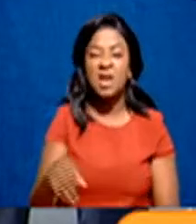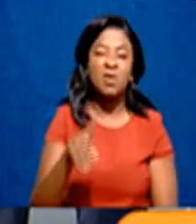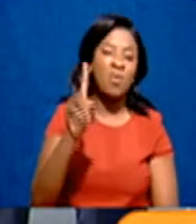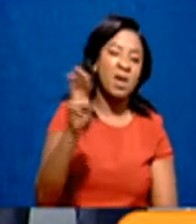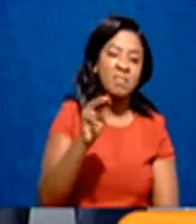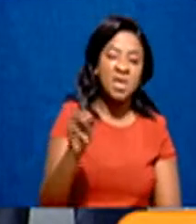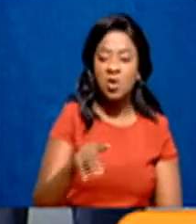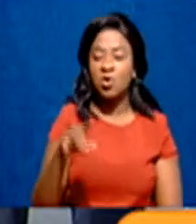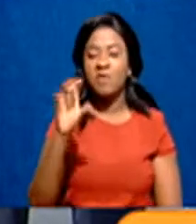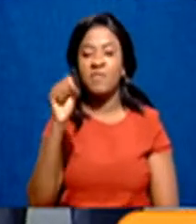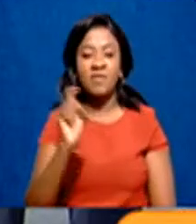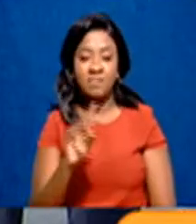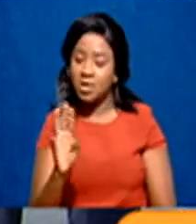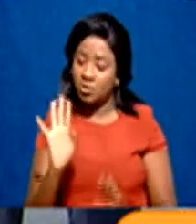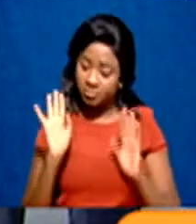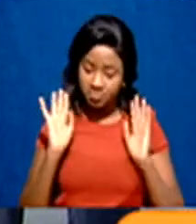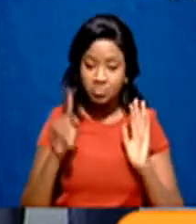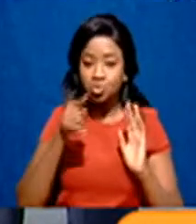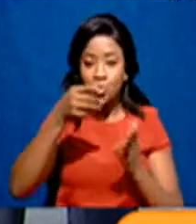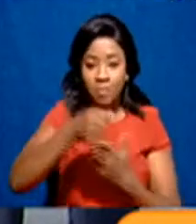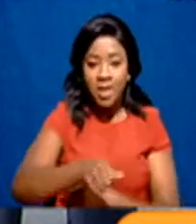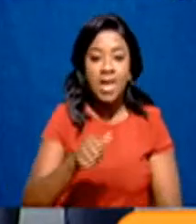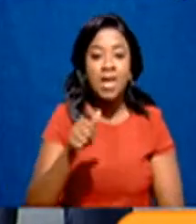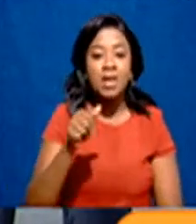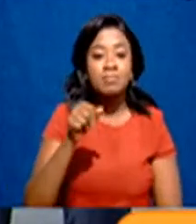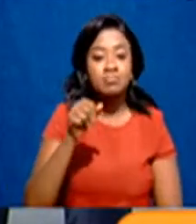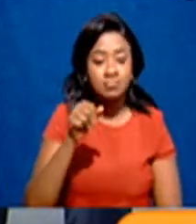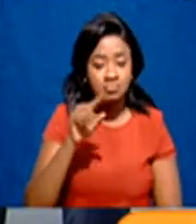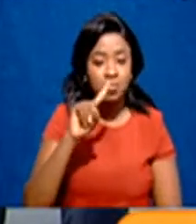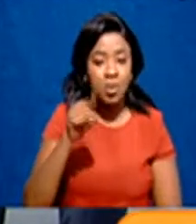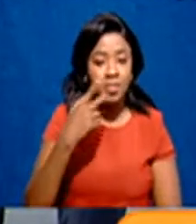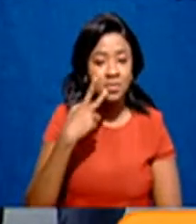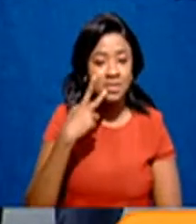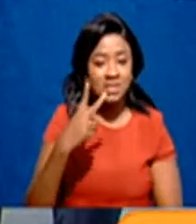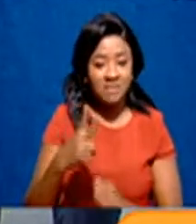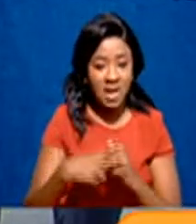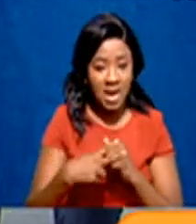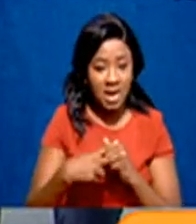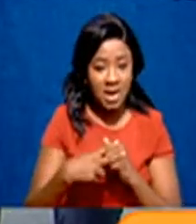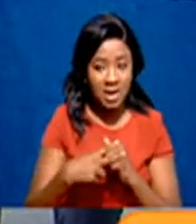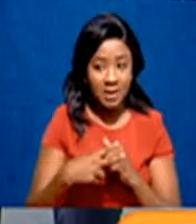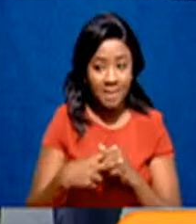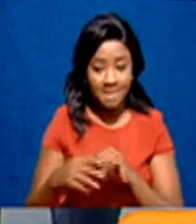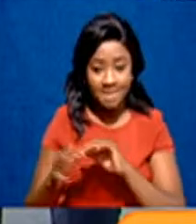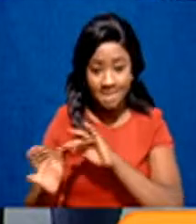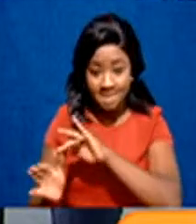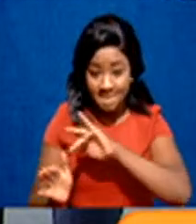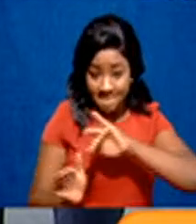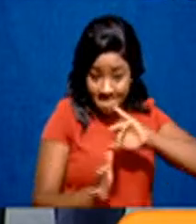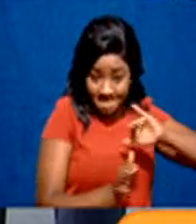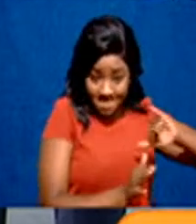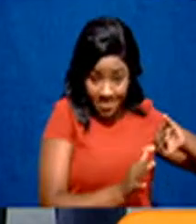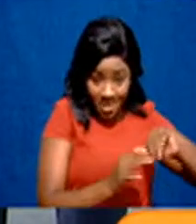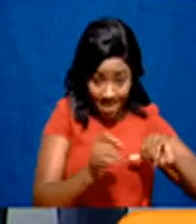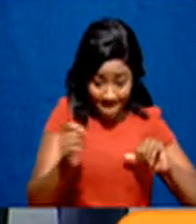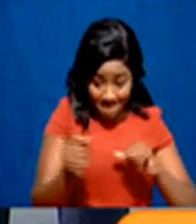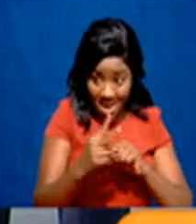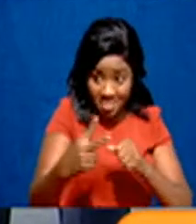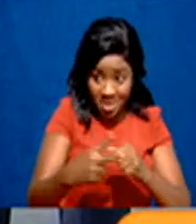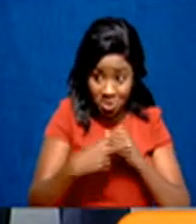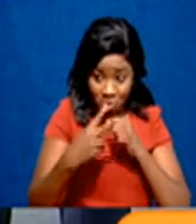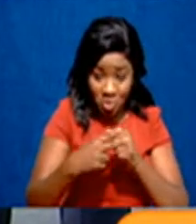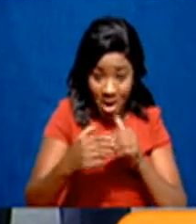long as it's 100,000 and above, you're paying 1,700. Now, this is how the current, the ones that will start in July, will look like. Compare this to